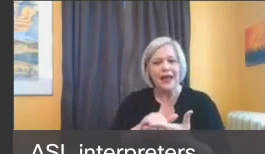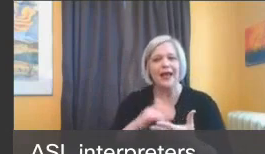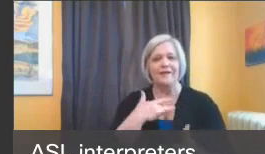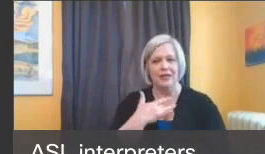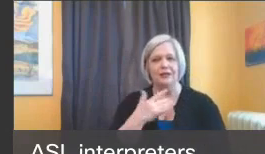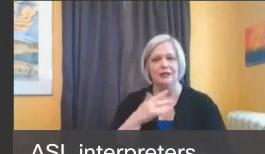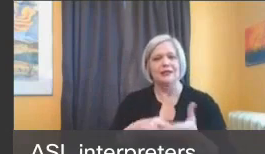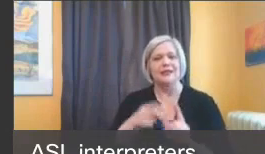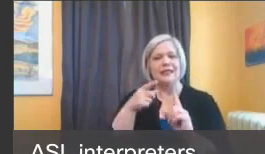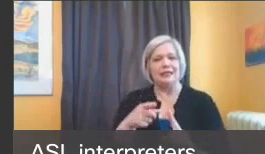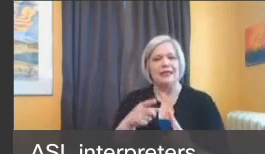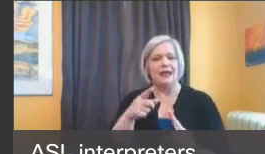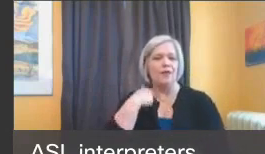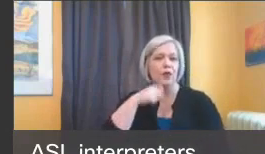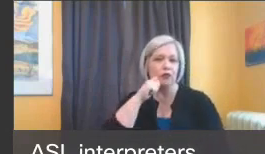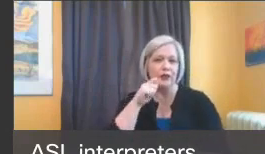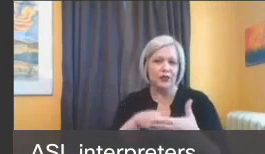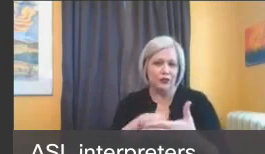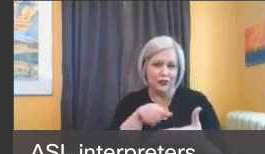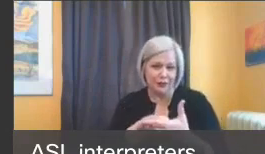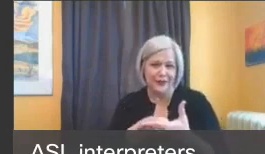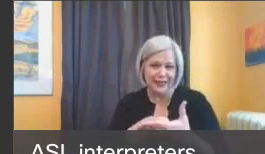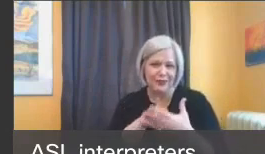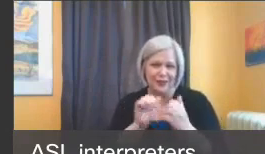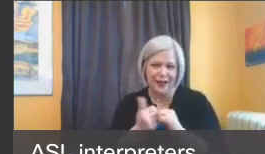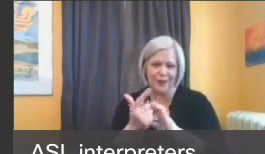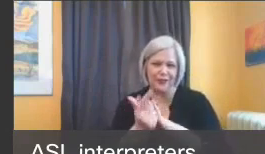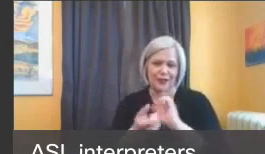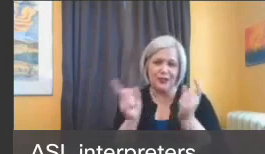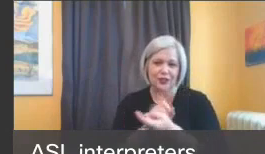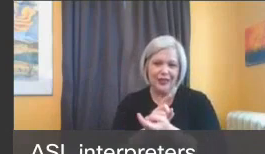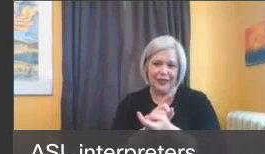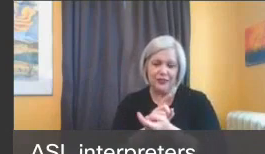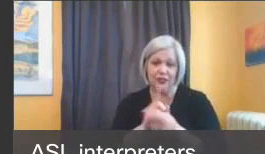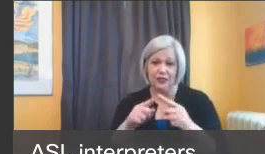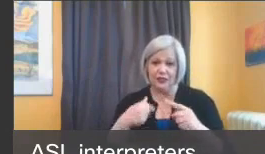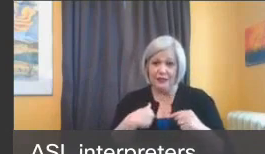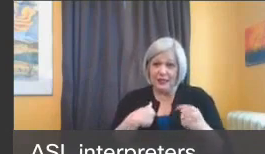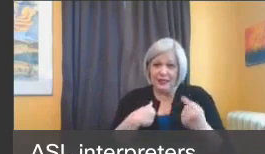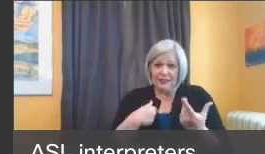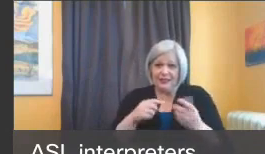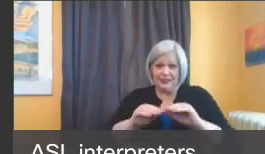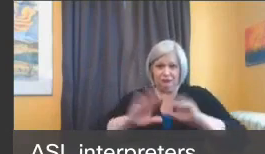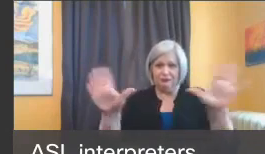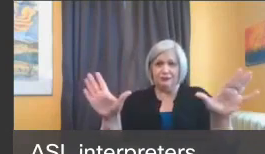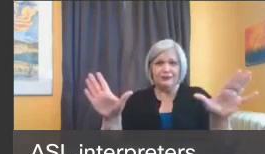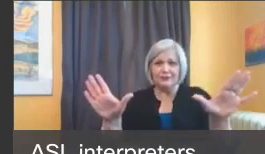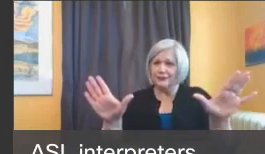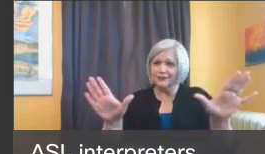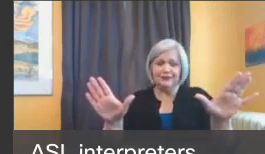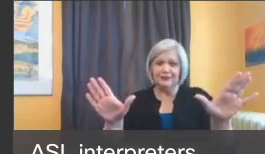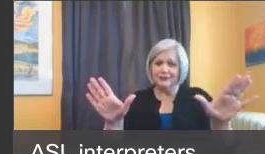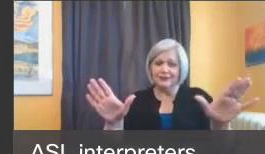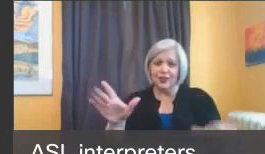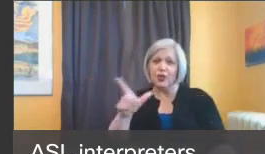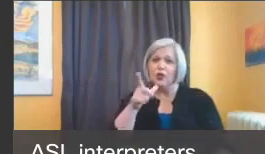it's a racial discrimination measure, the way that these laws are being changed. To me, it's almost like crystal clear that it's like,